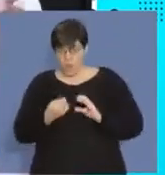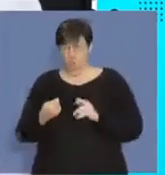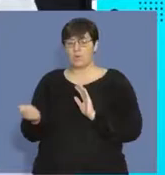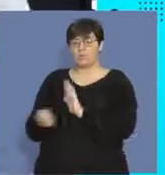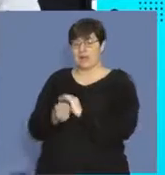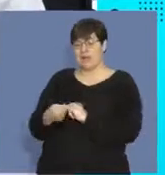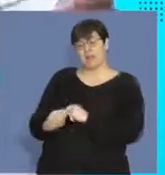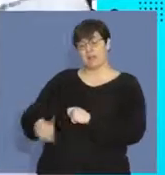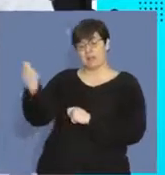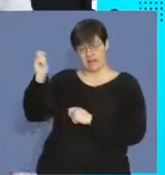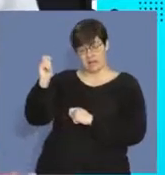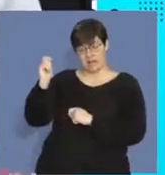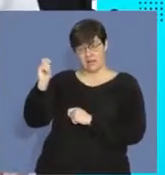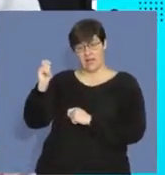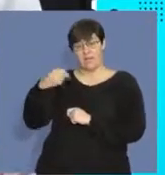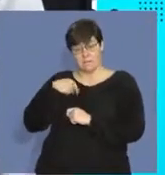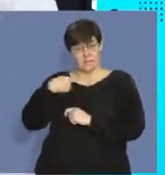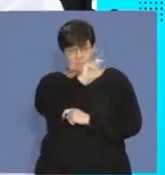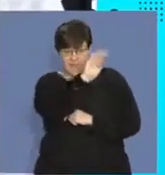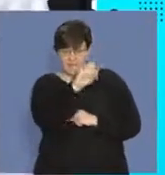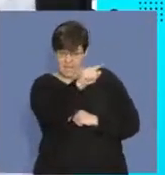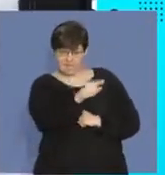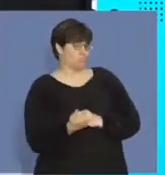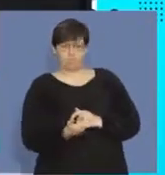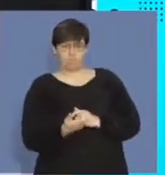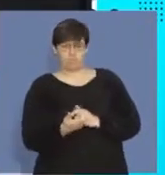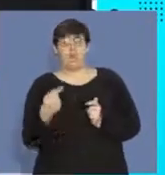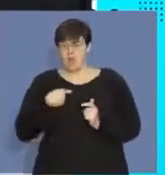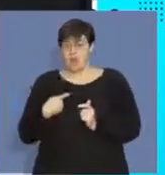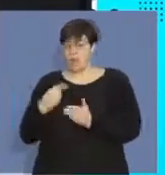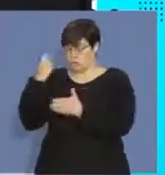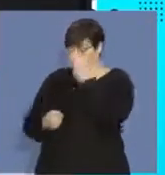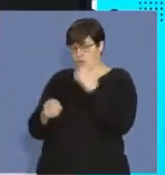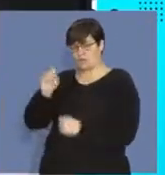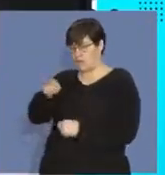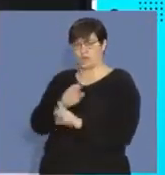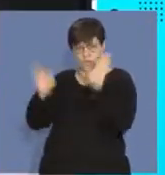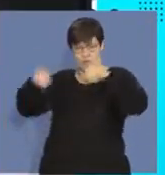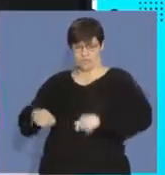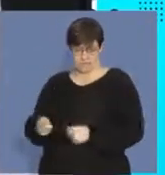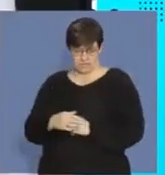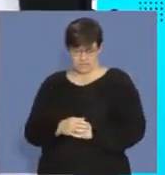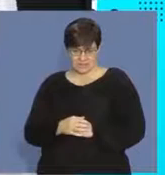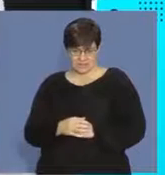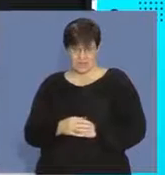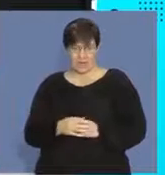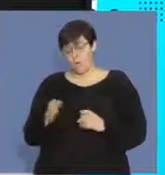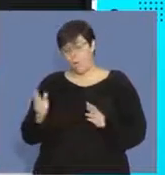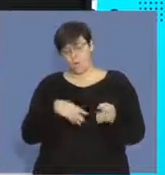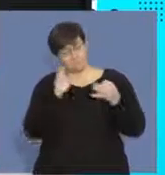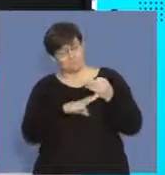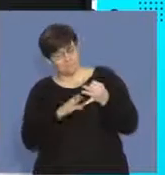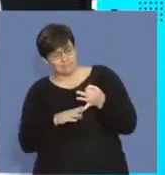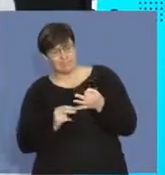paying VAT on it. So there's no input VAT. Also, you get VAT exempted items.